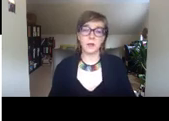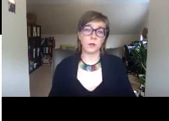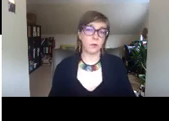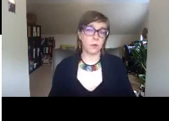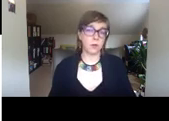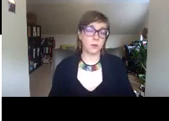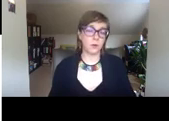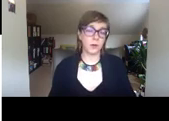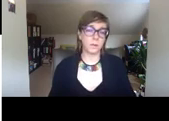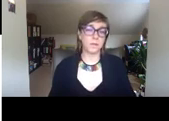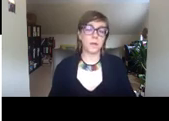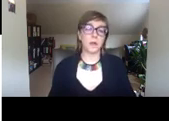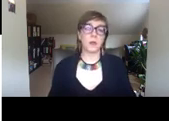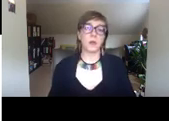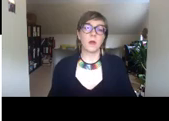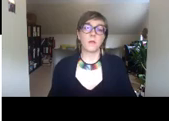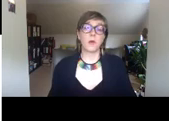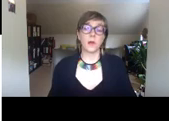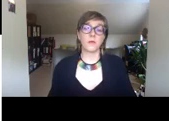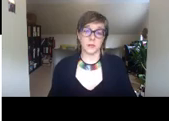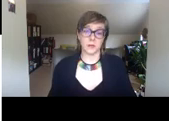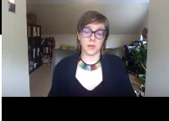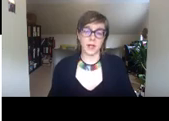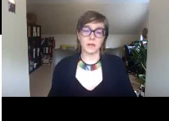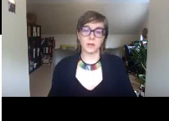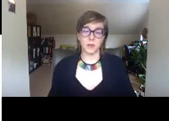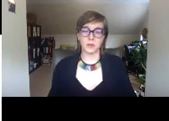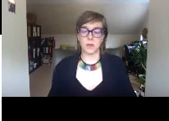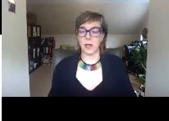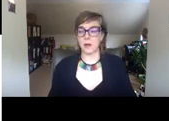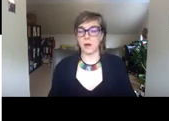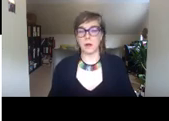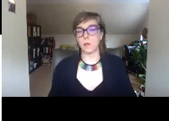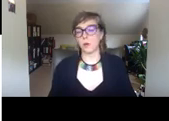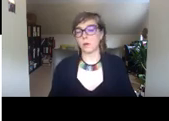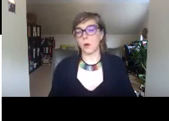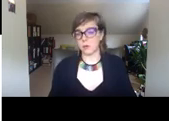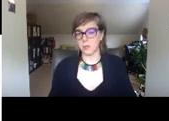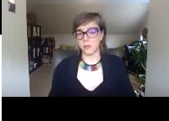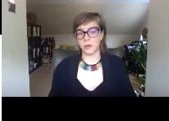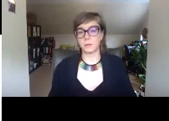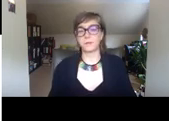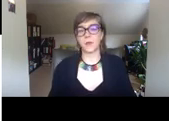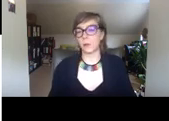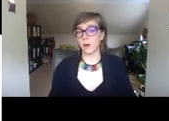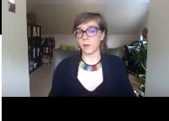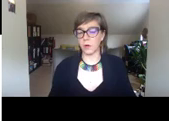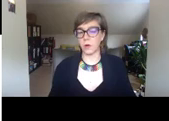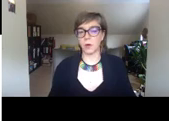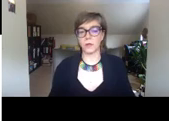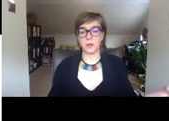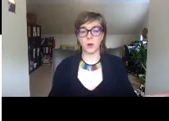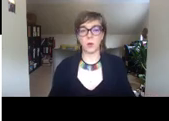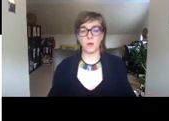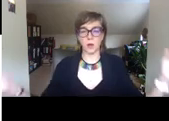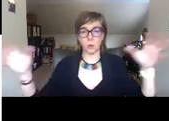VRI, video remote interpreting, for their facility as employees. So they had a hub or a call center, whatever you want to